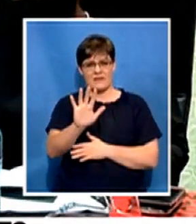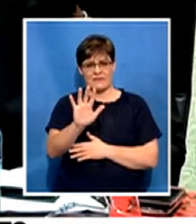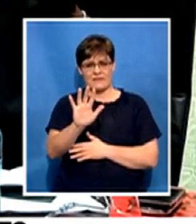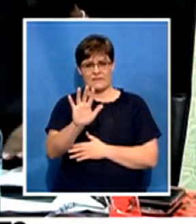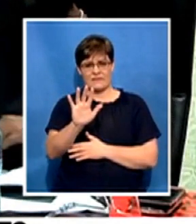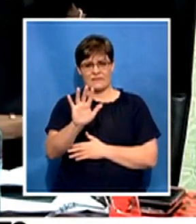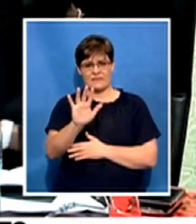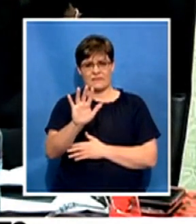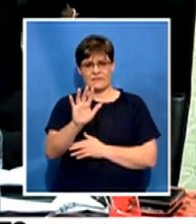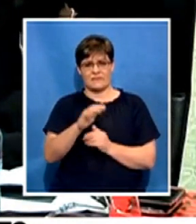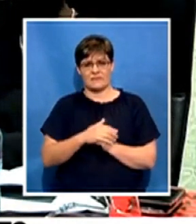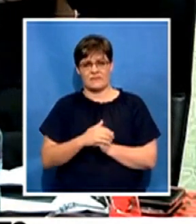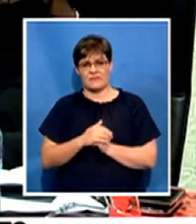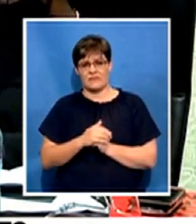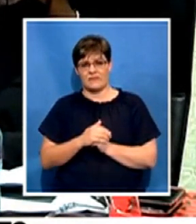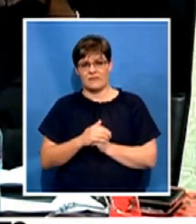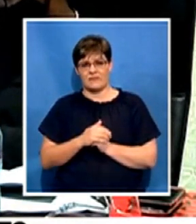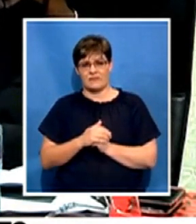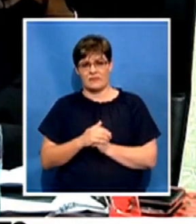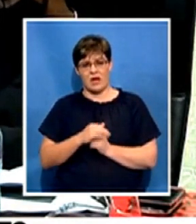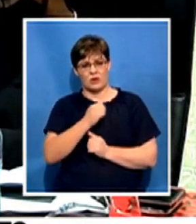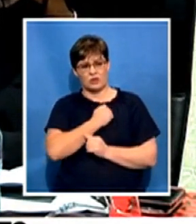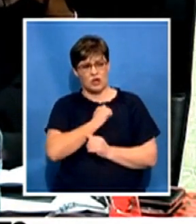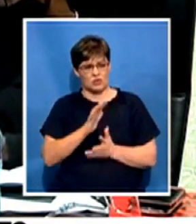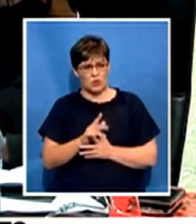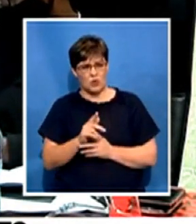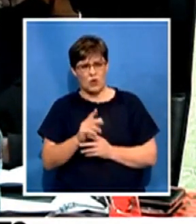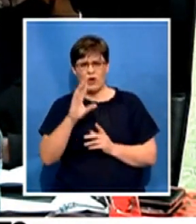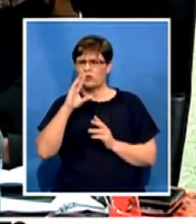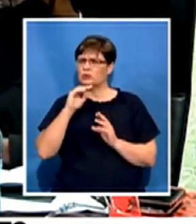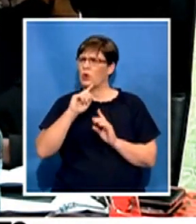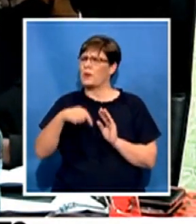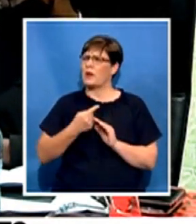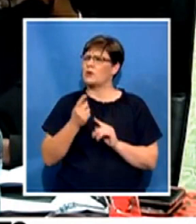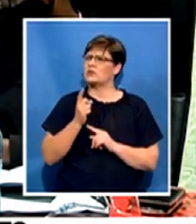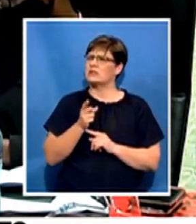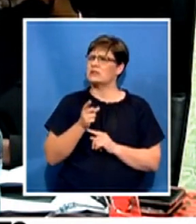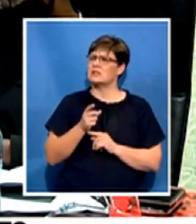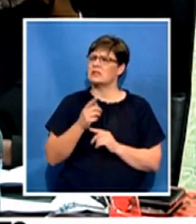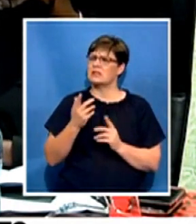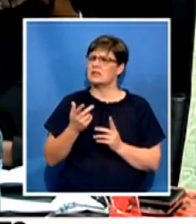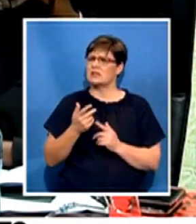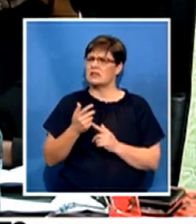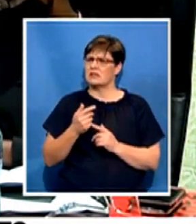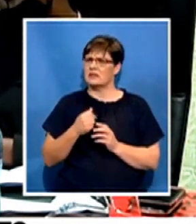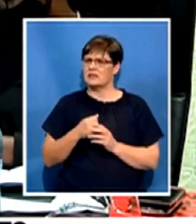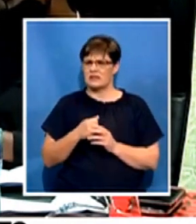Cosatu is talking about the. I just want clarity because it says it rejects our